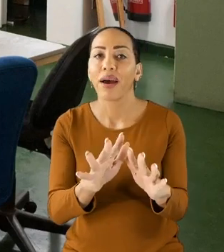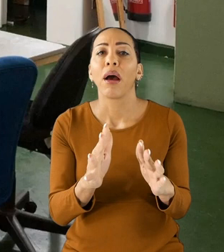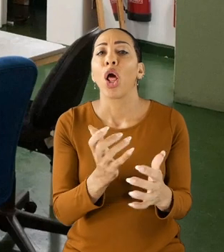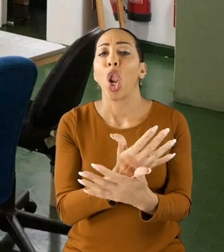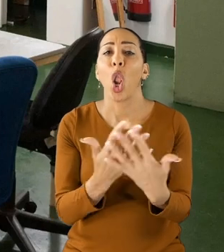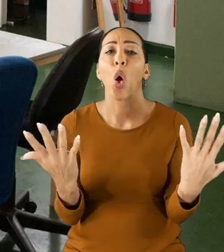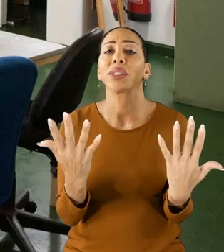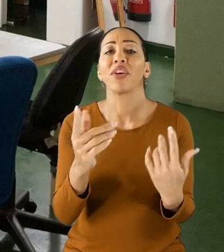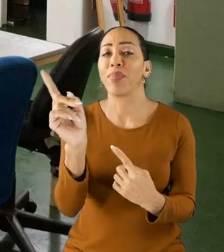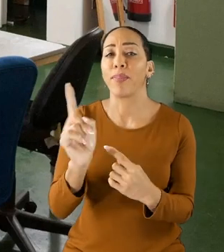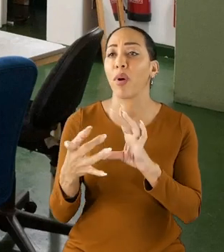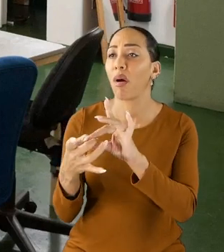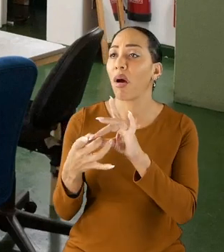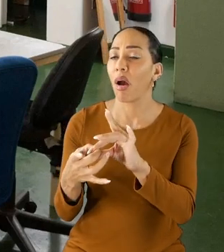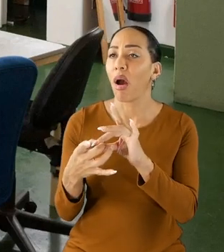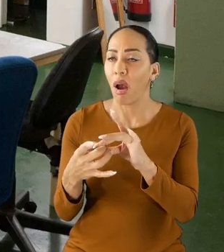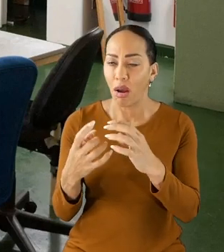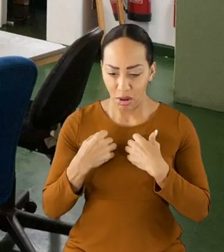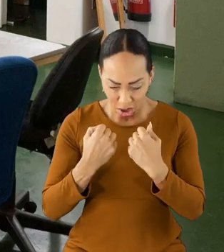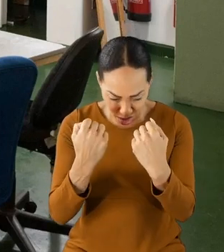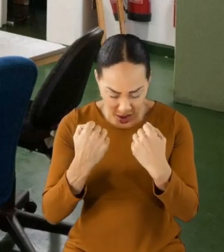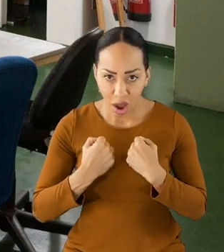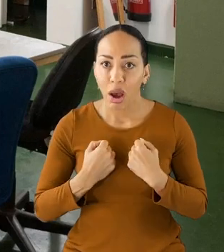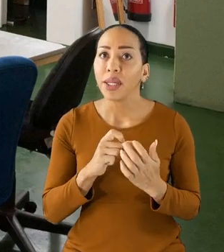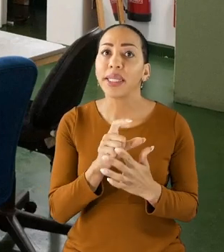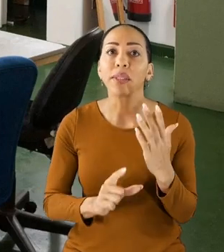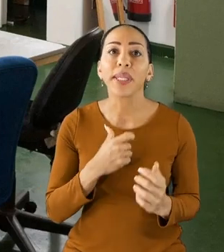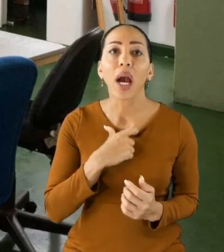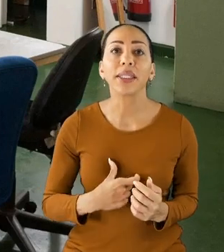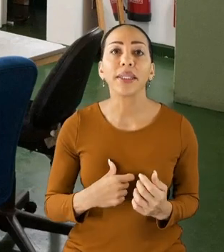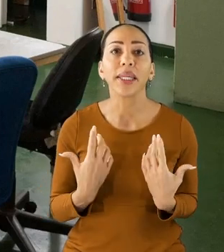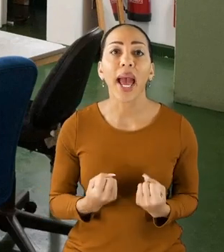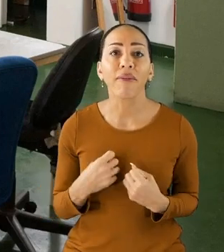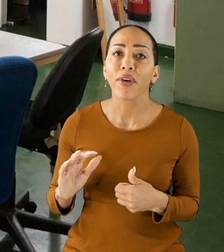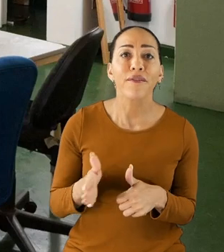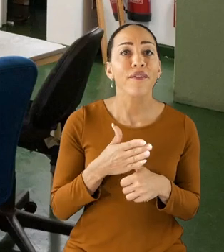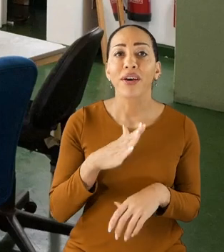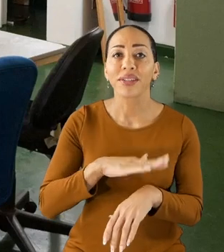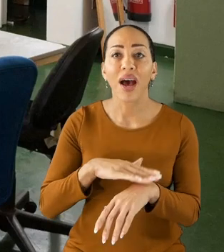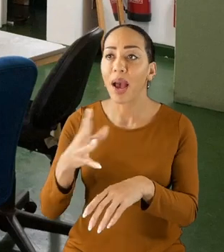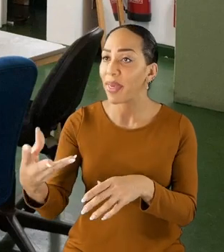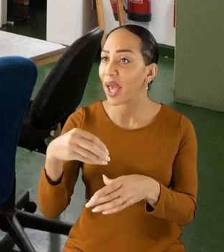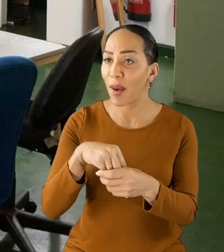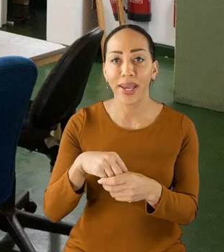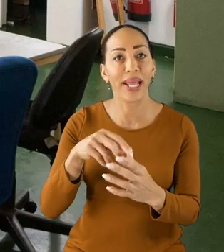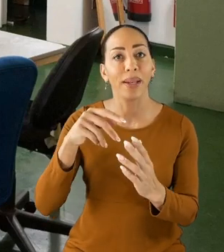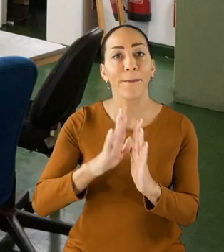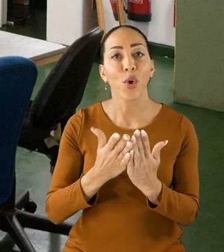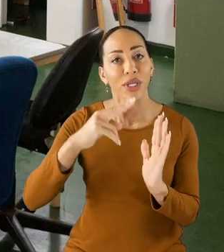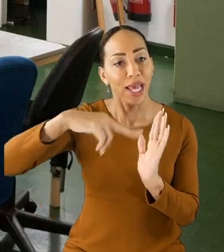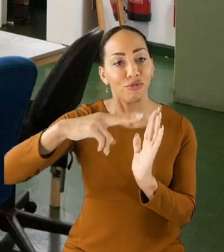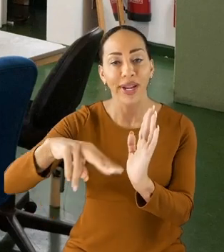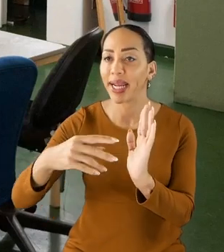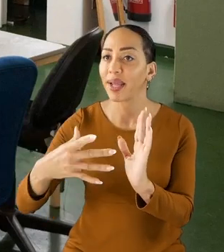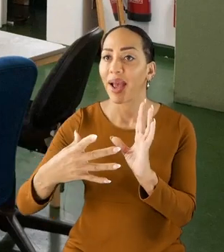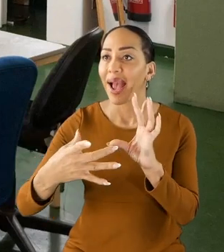of people that we work with are discovering a disability identity for the first time. So coming into our community and reading our